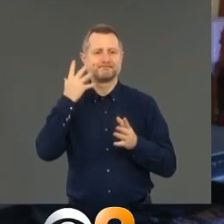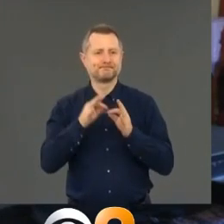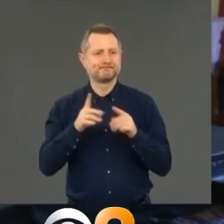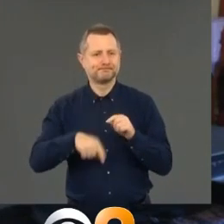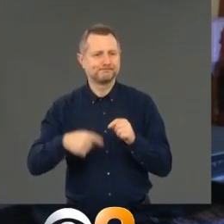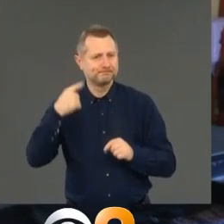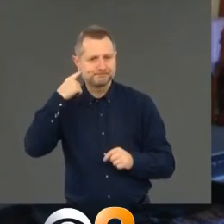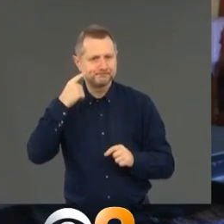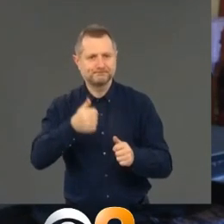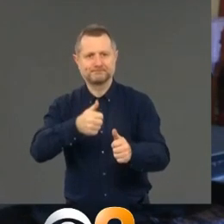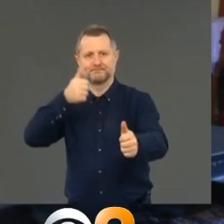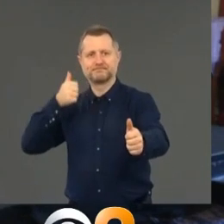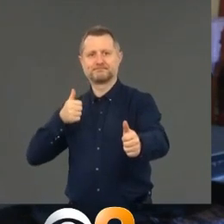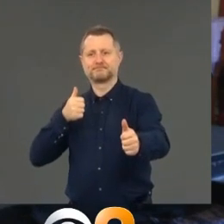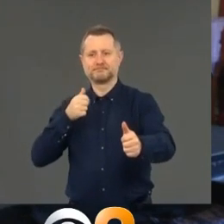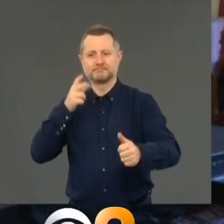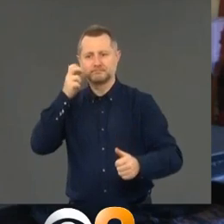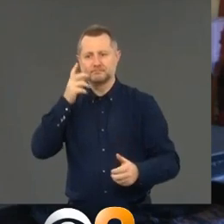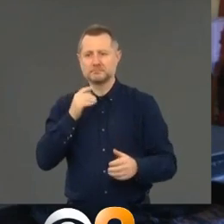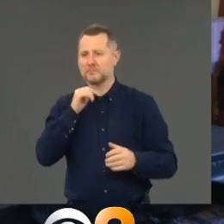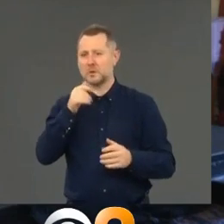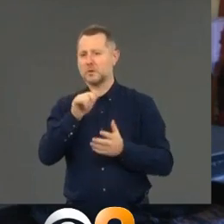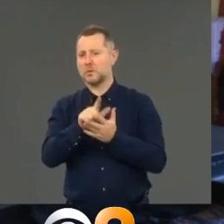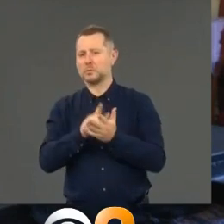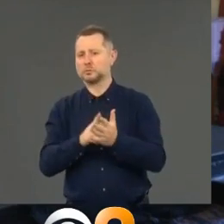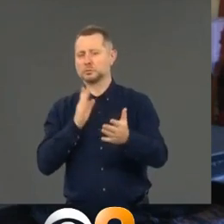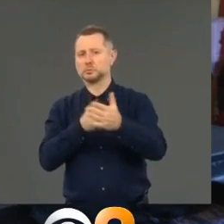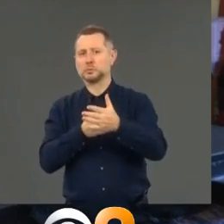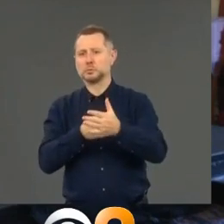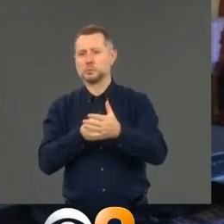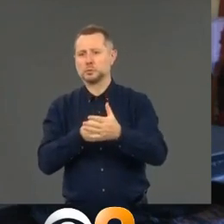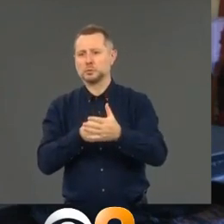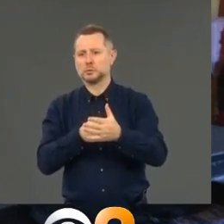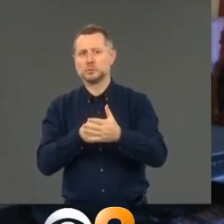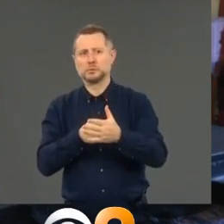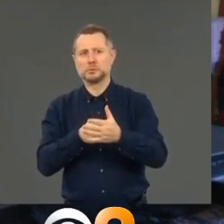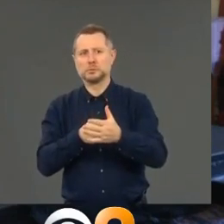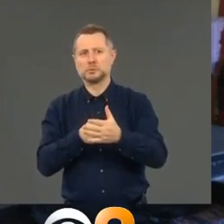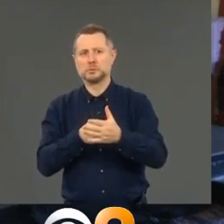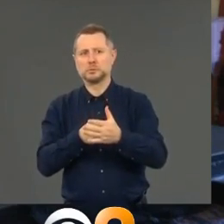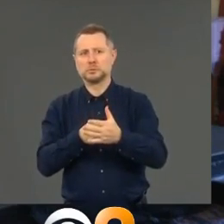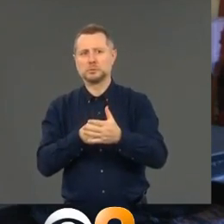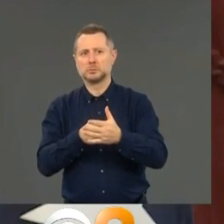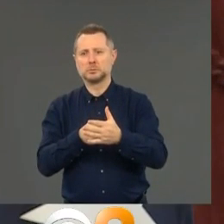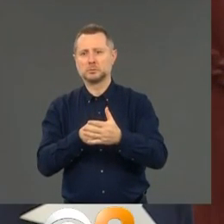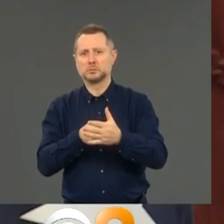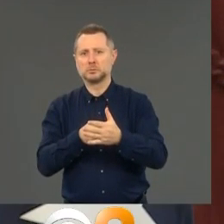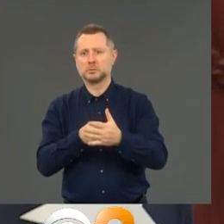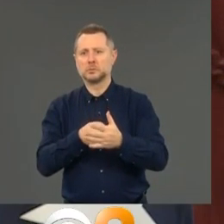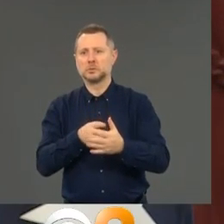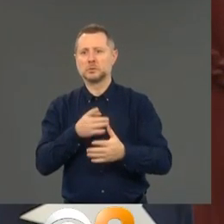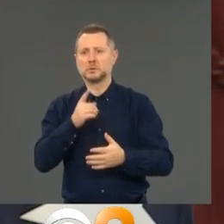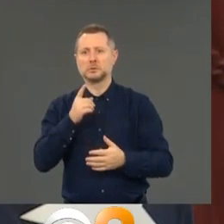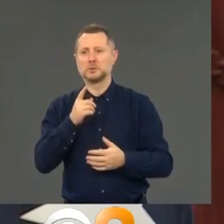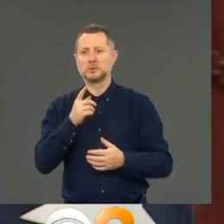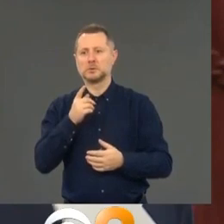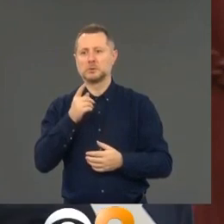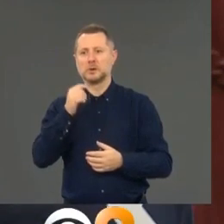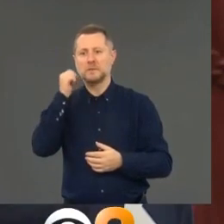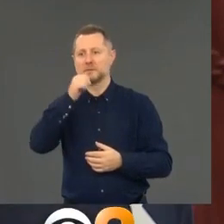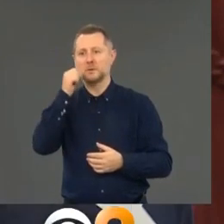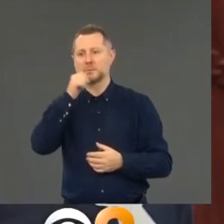know about a lawsuit on this one. You did not know about the lawsuit before? No, and look, on any given day, if we don't have 3